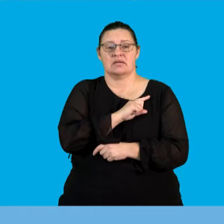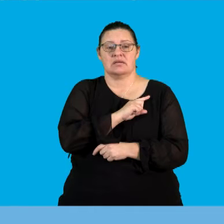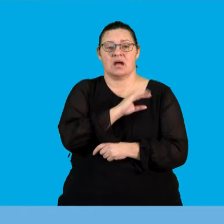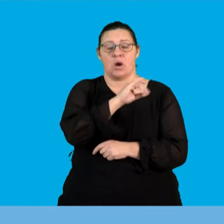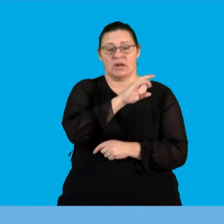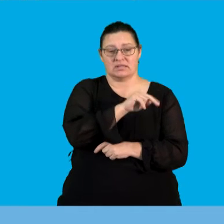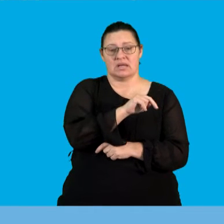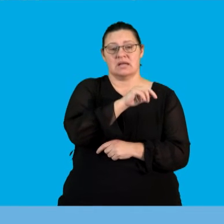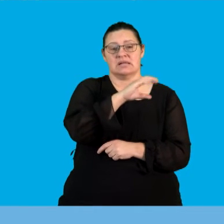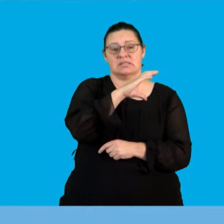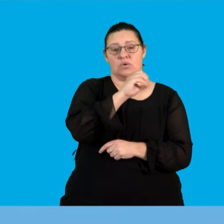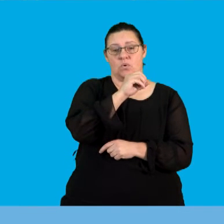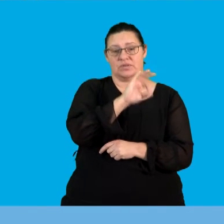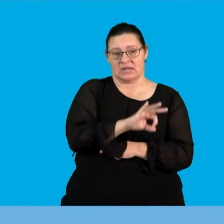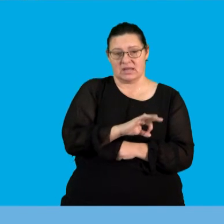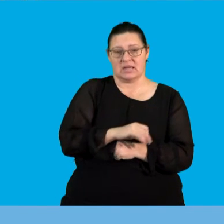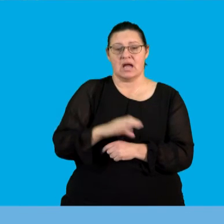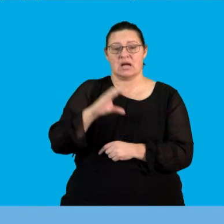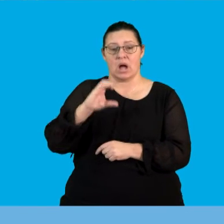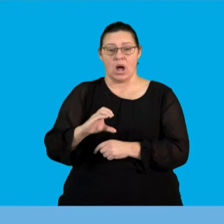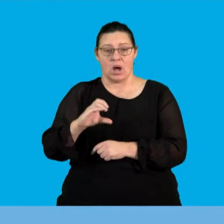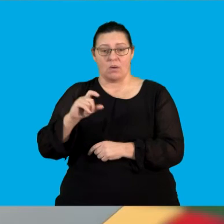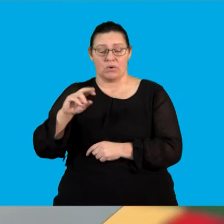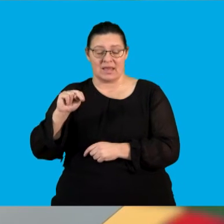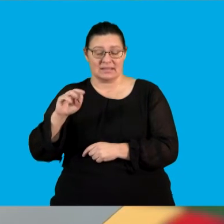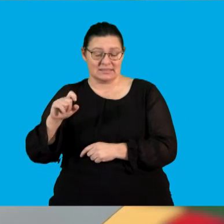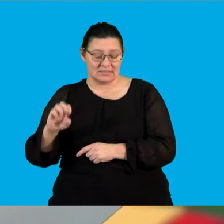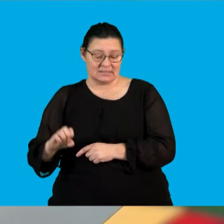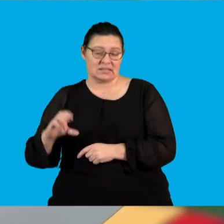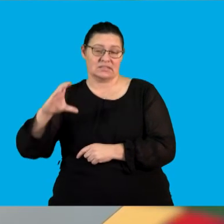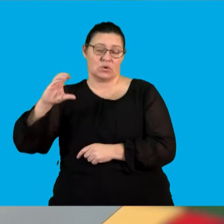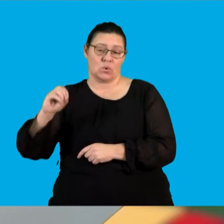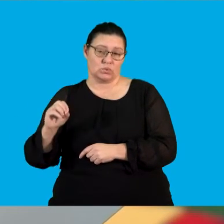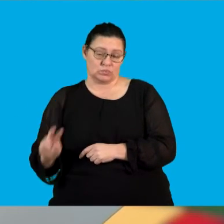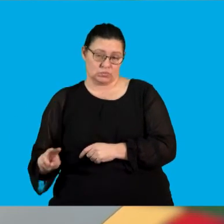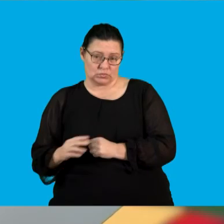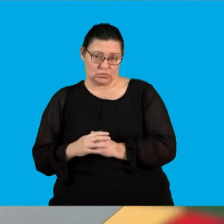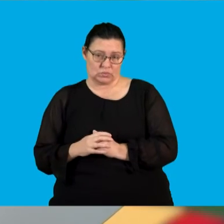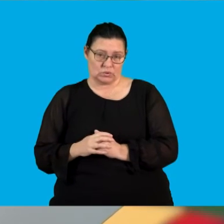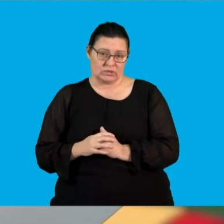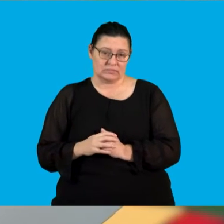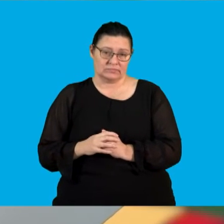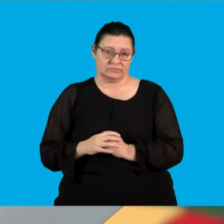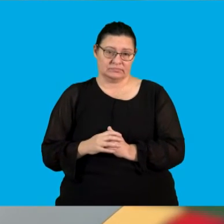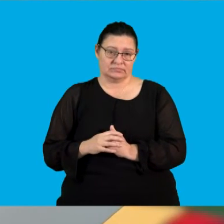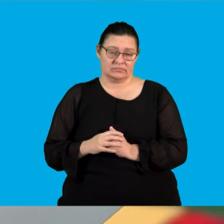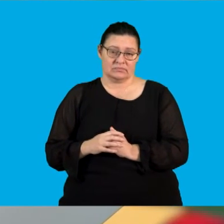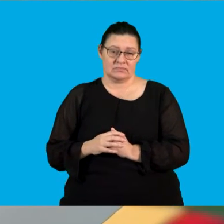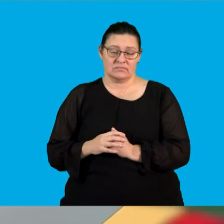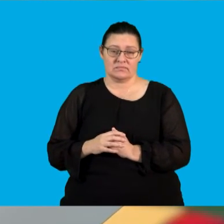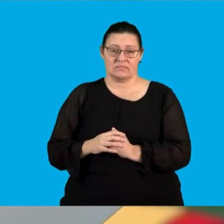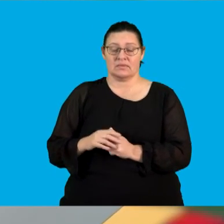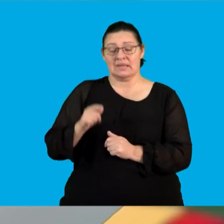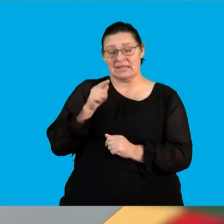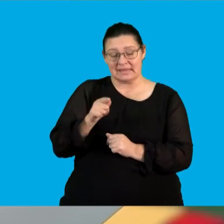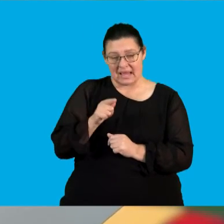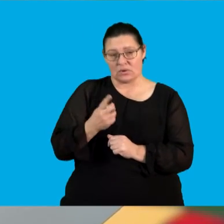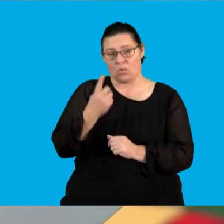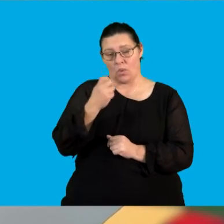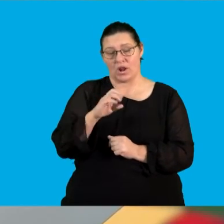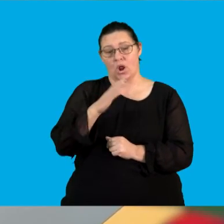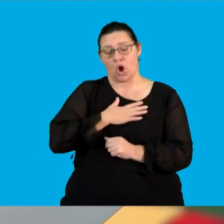is CO2. So there's going to be one missing oxygen when a carbonate reacts, when carbonate changes to carbon dioxide. Then that